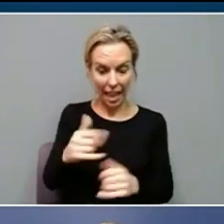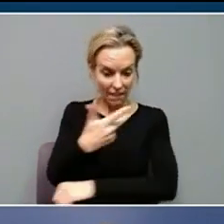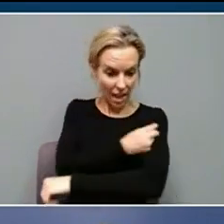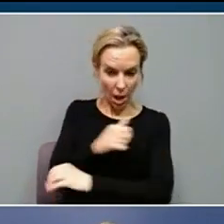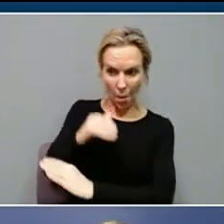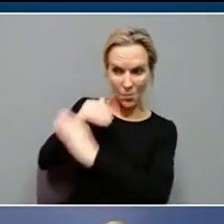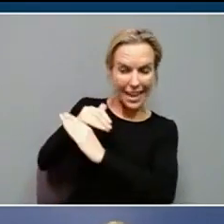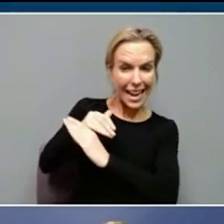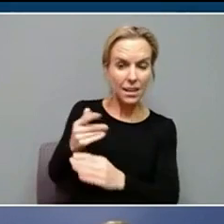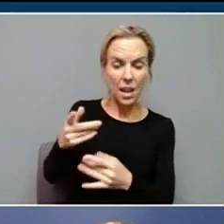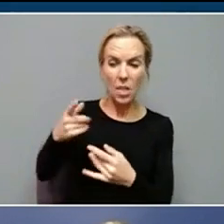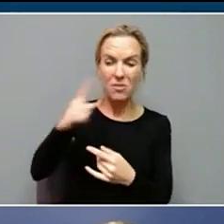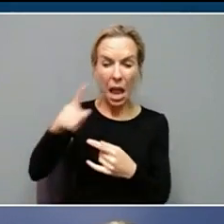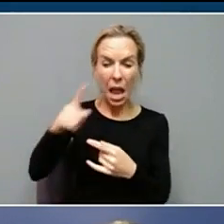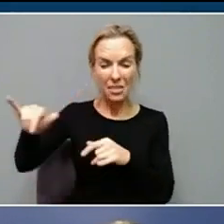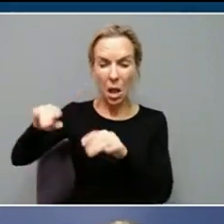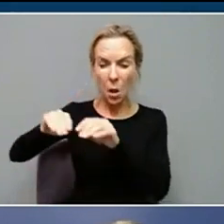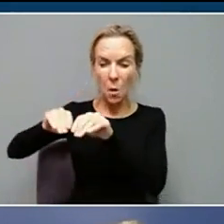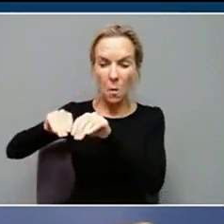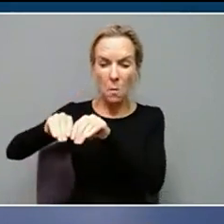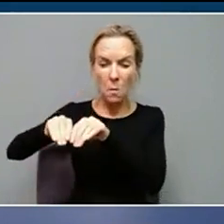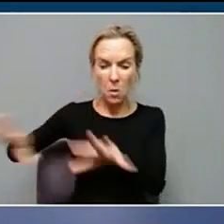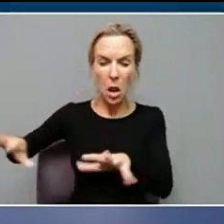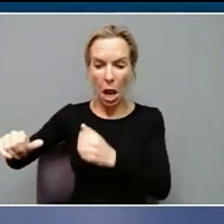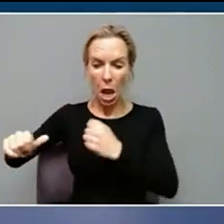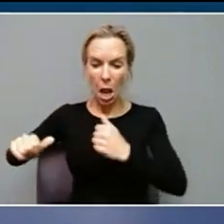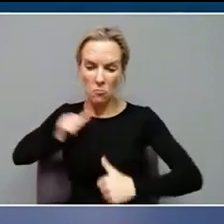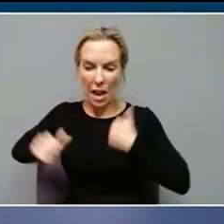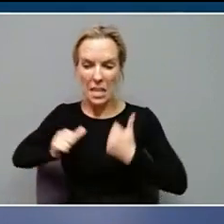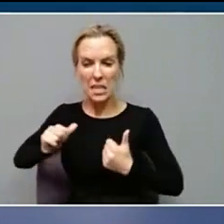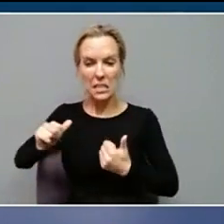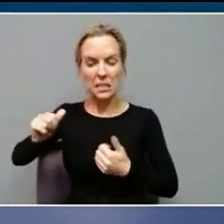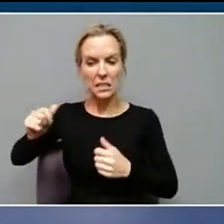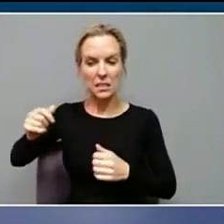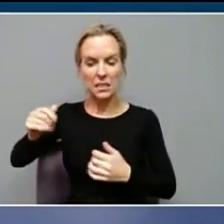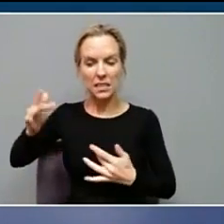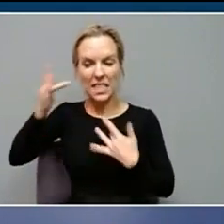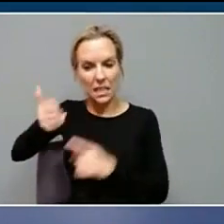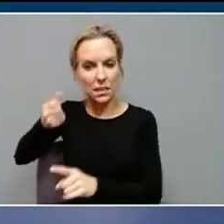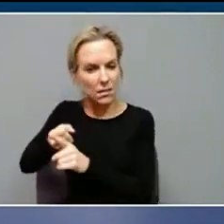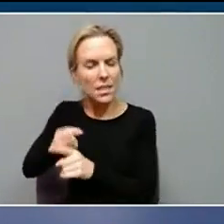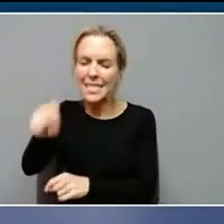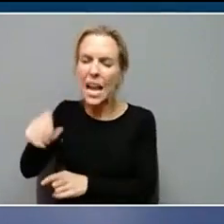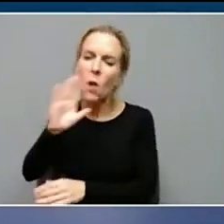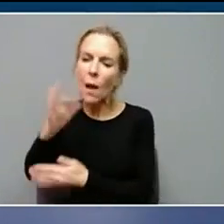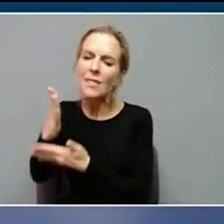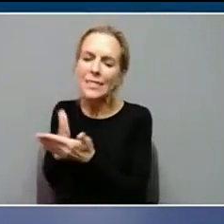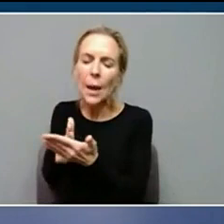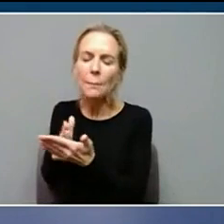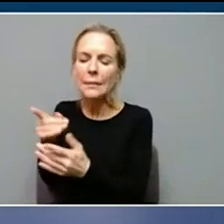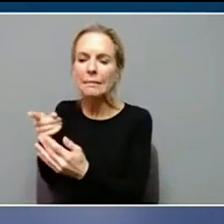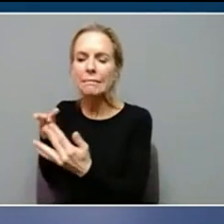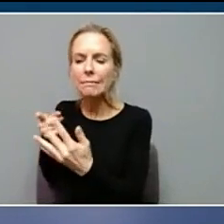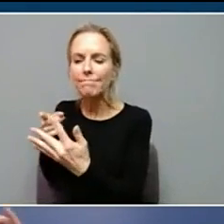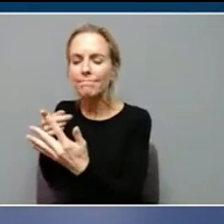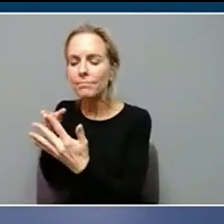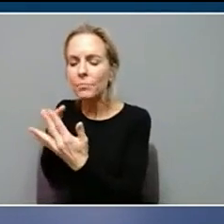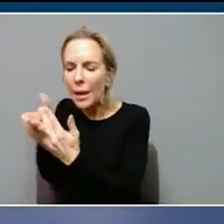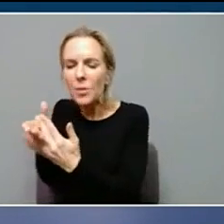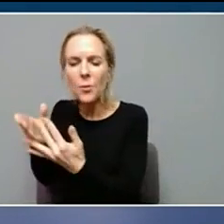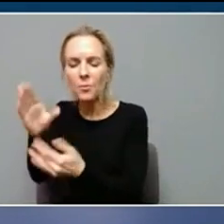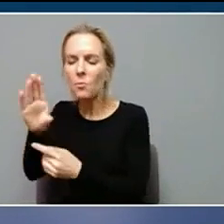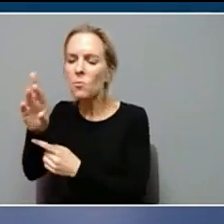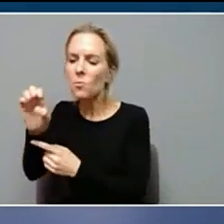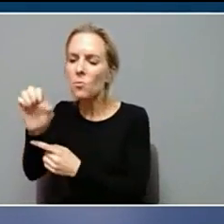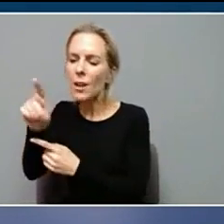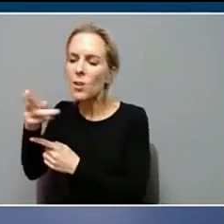COVID out there, if it's more aggressive, yes, there are going to be some breakthrough cases. But look at the difference. The delta, if you will, between